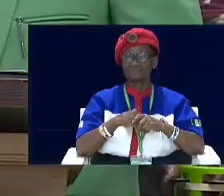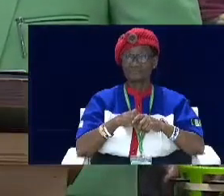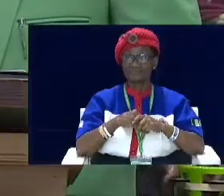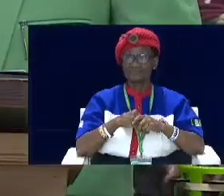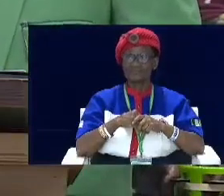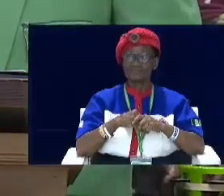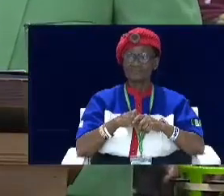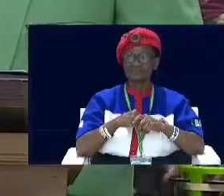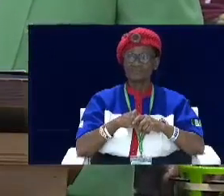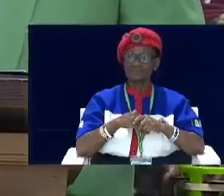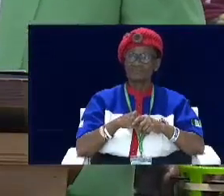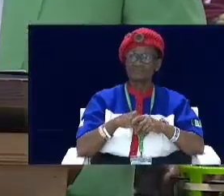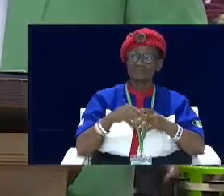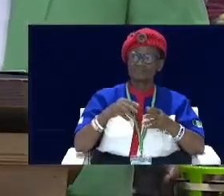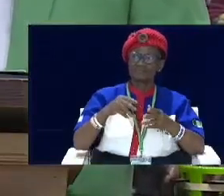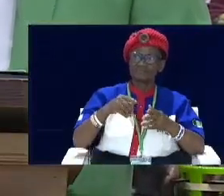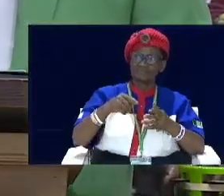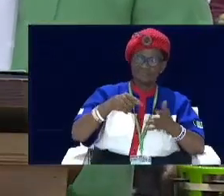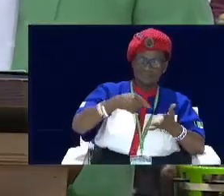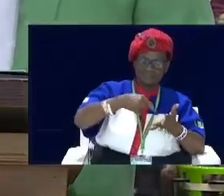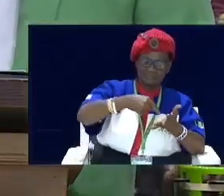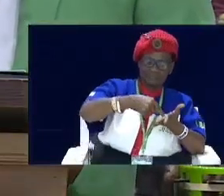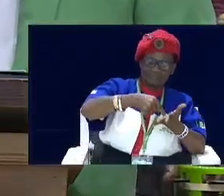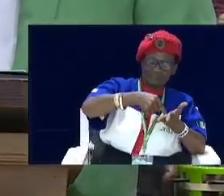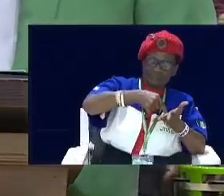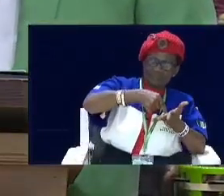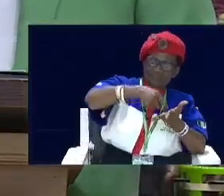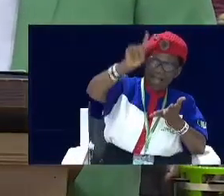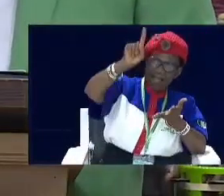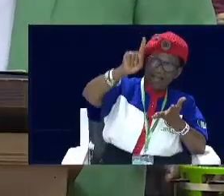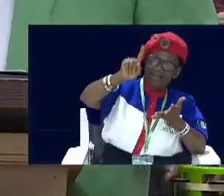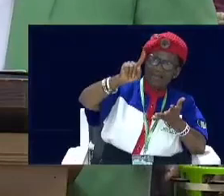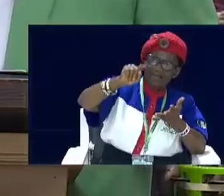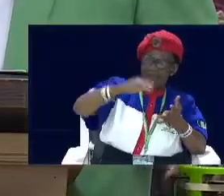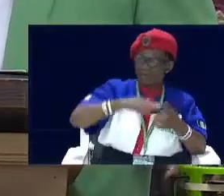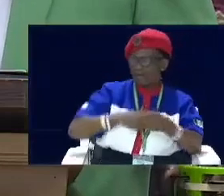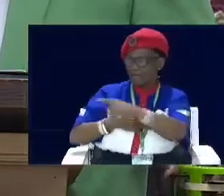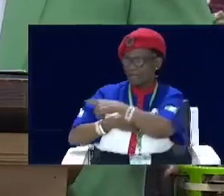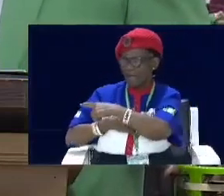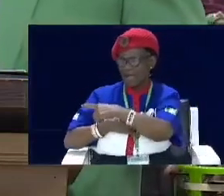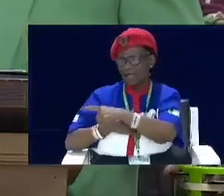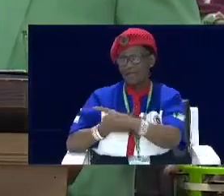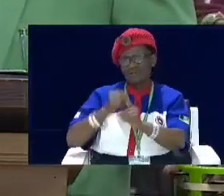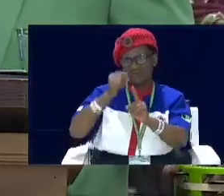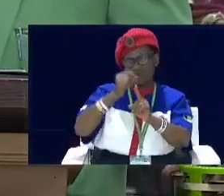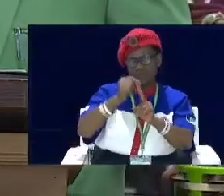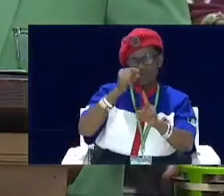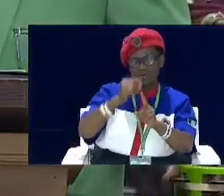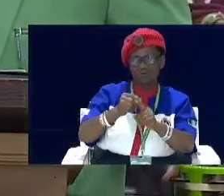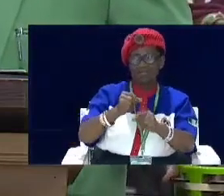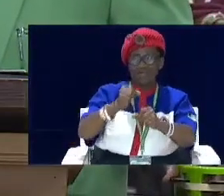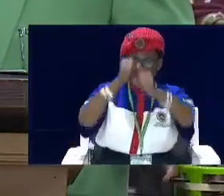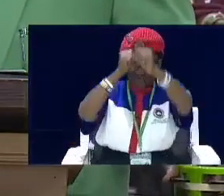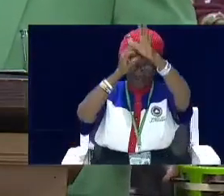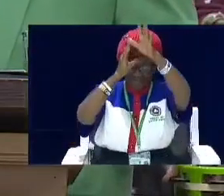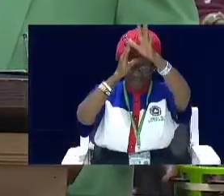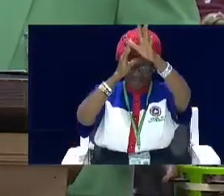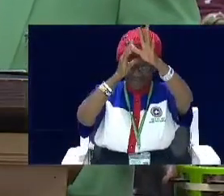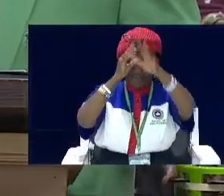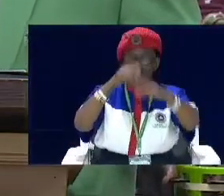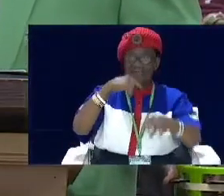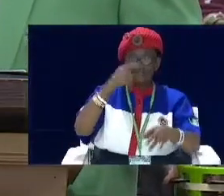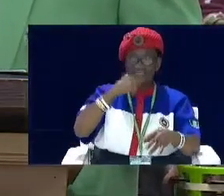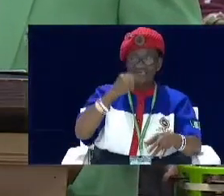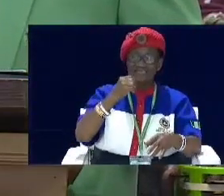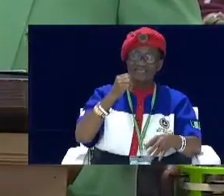And mark my word. E kiyesi oro mi. Daddy says the one who is planning